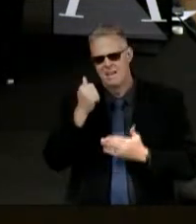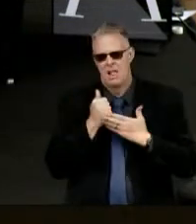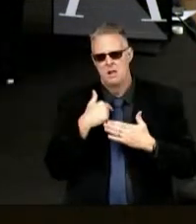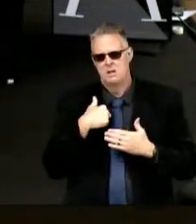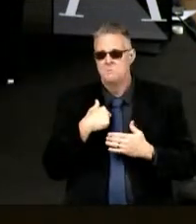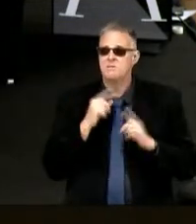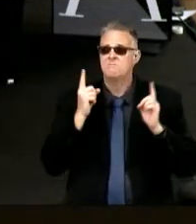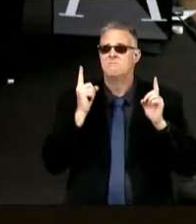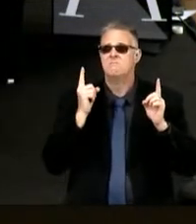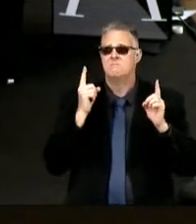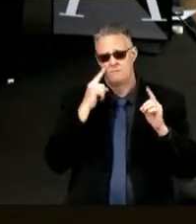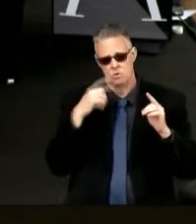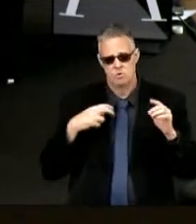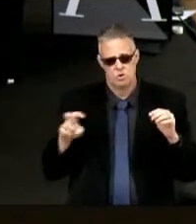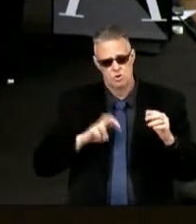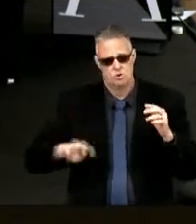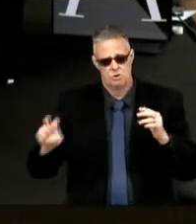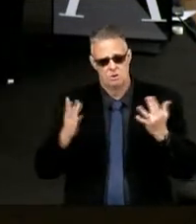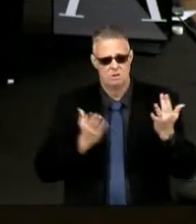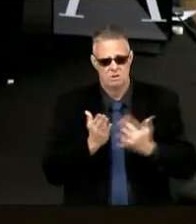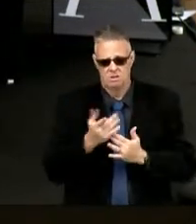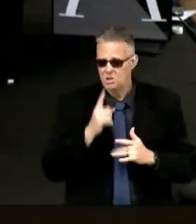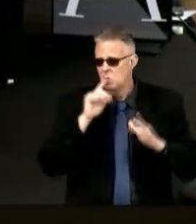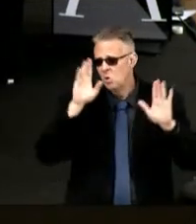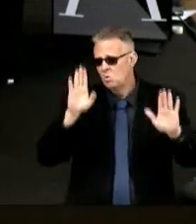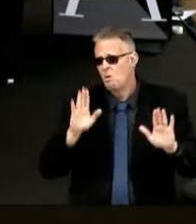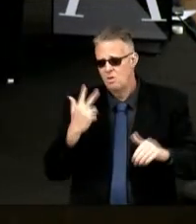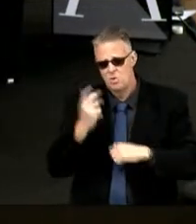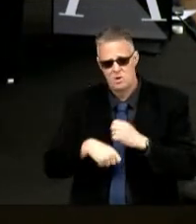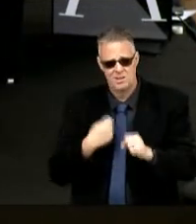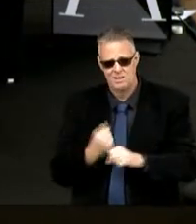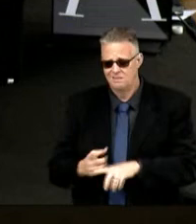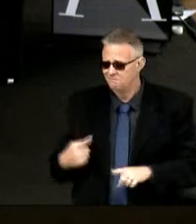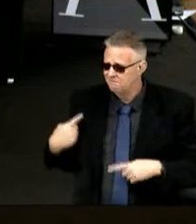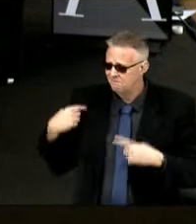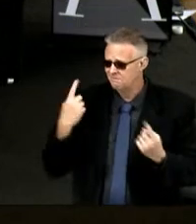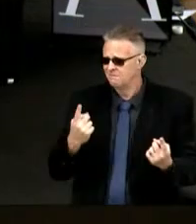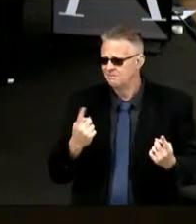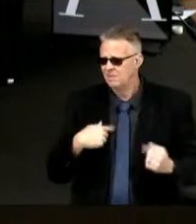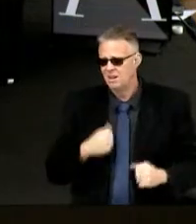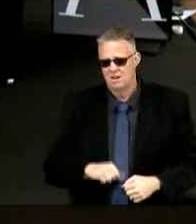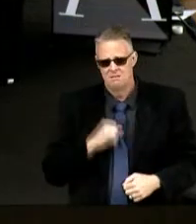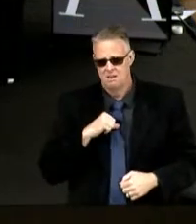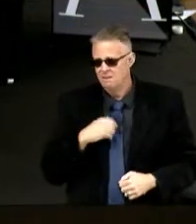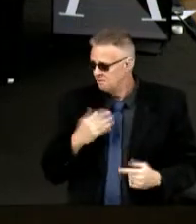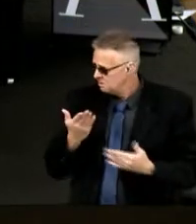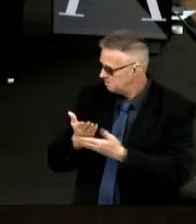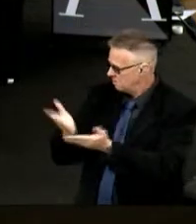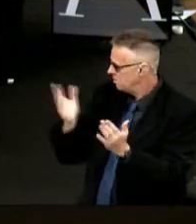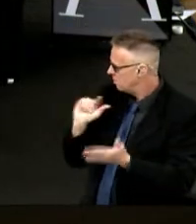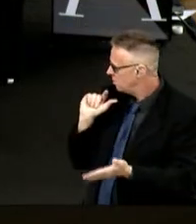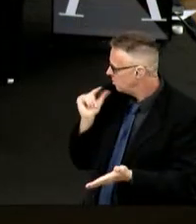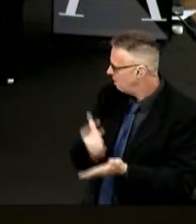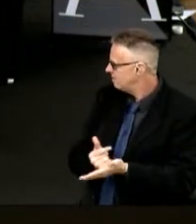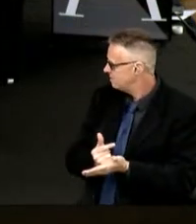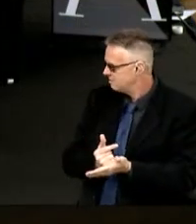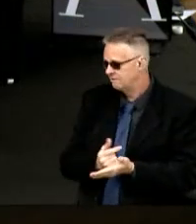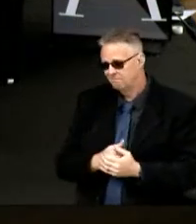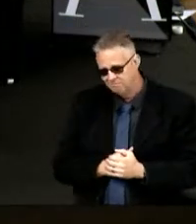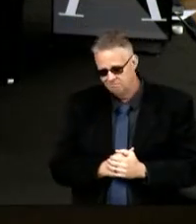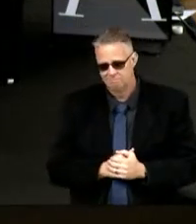journey. It's been a great 3 years, and I'm proud of my fellow graduates for coming this